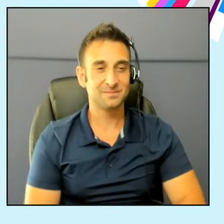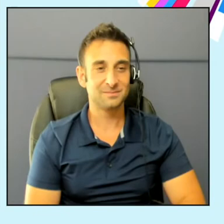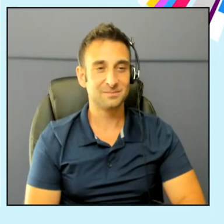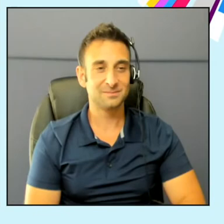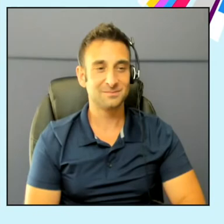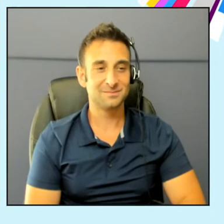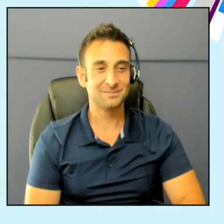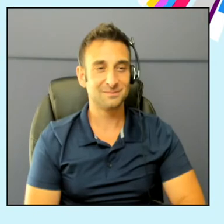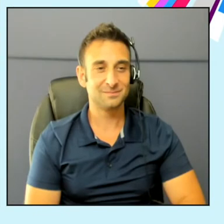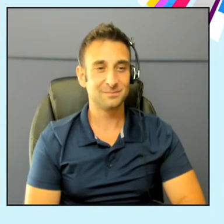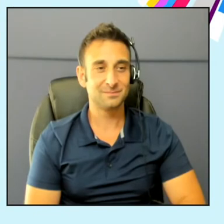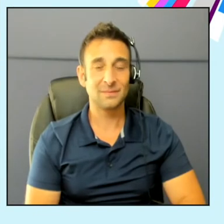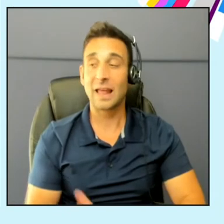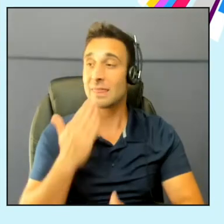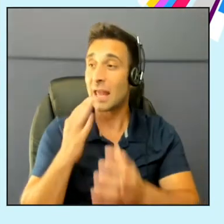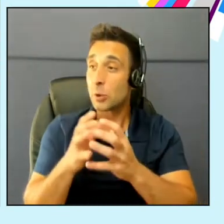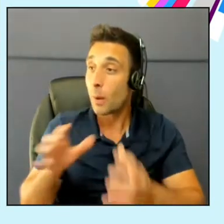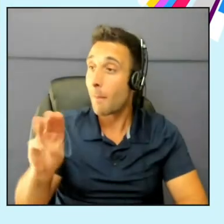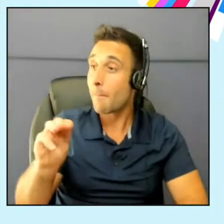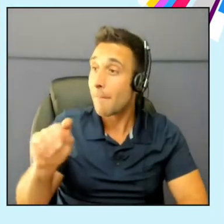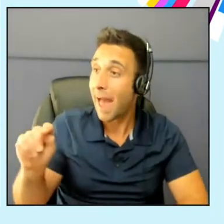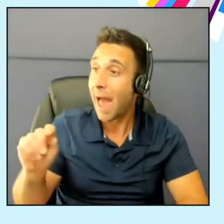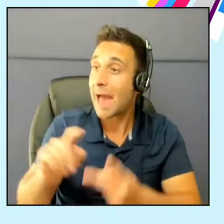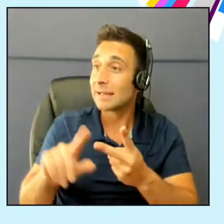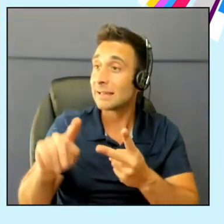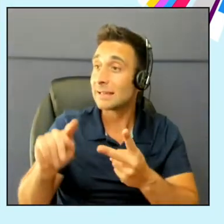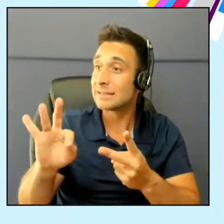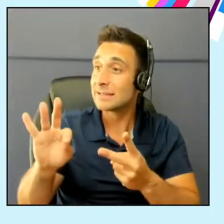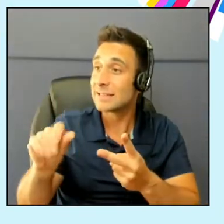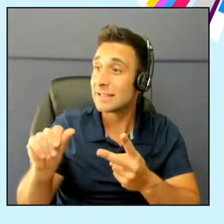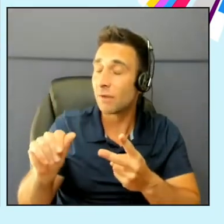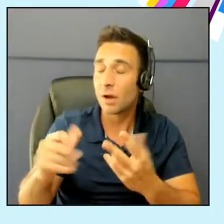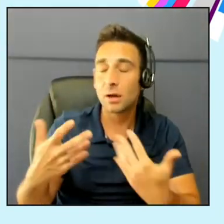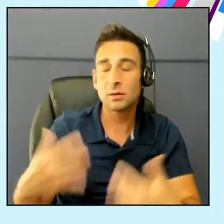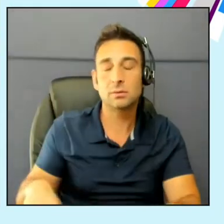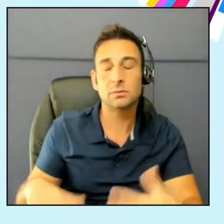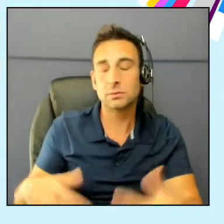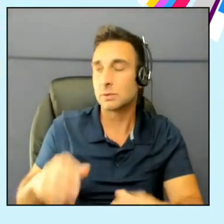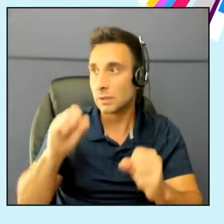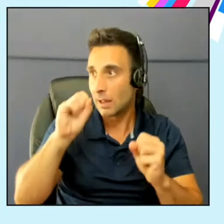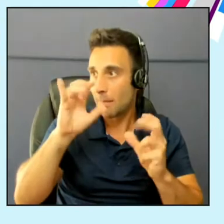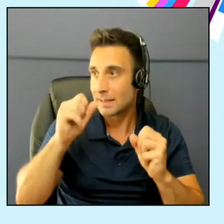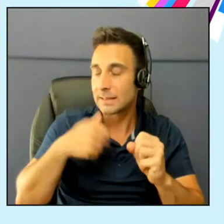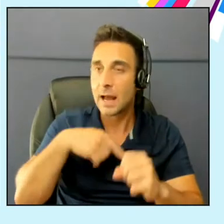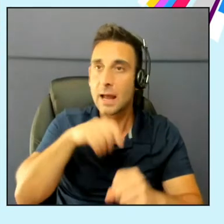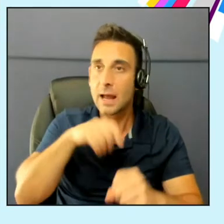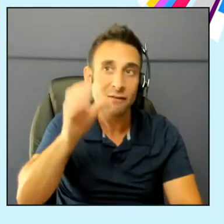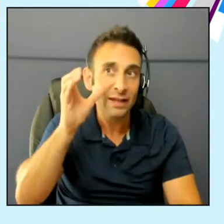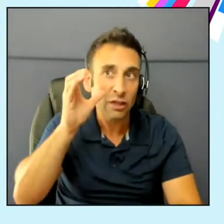Thank you so much, Matt and Tifa. That was honestly amazing. I loved hearing all the stories you had to say.